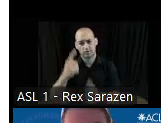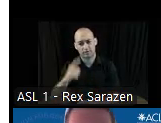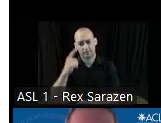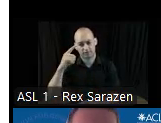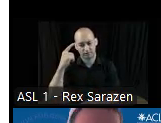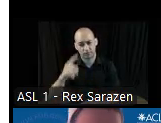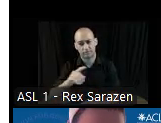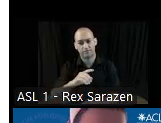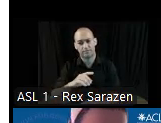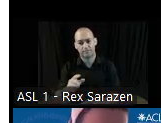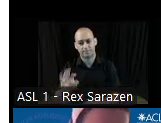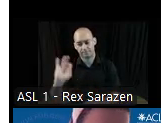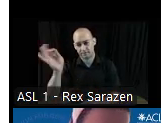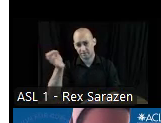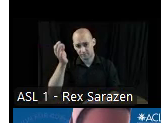as a federal